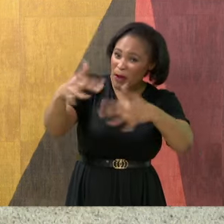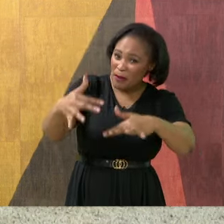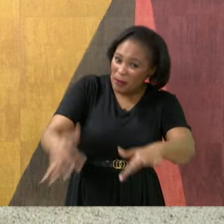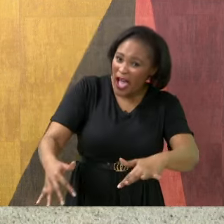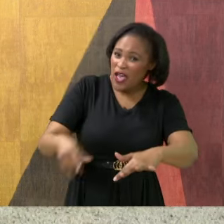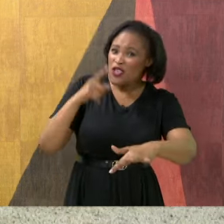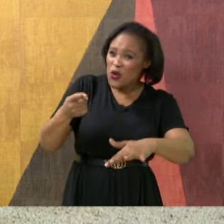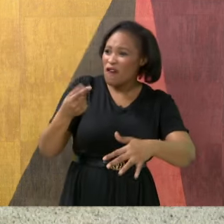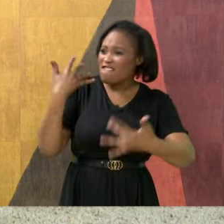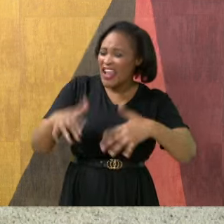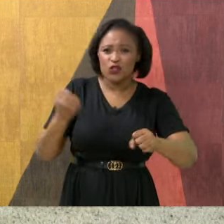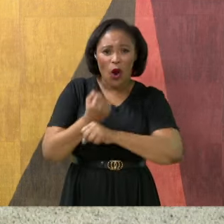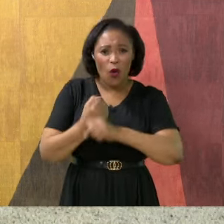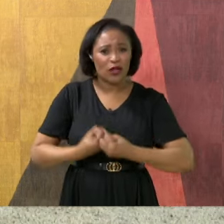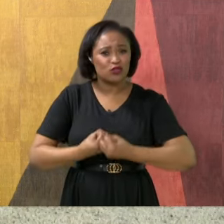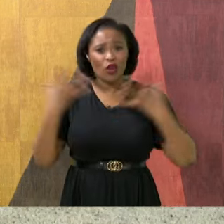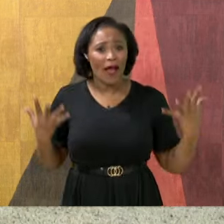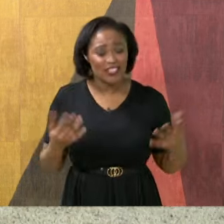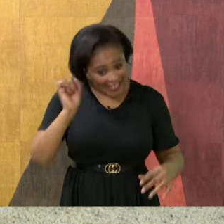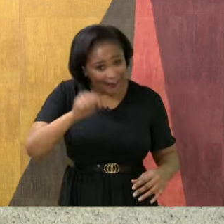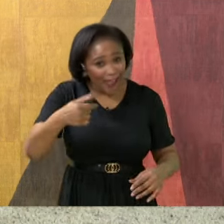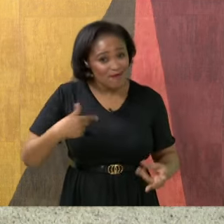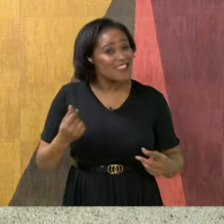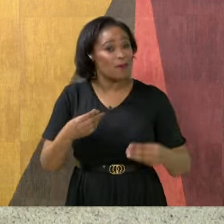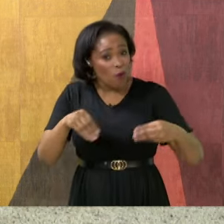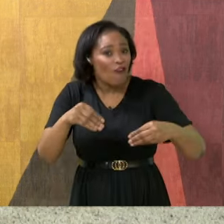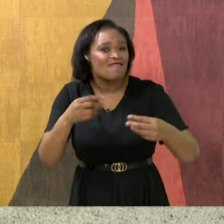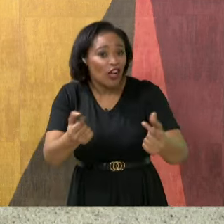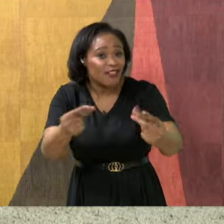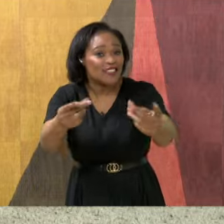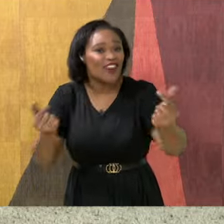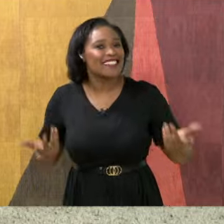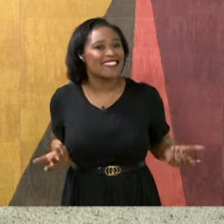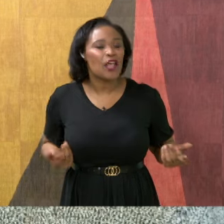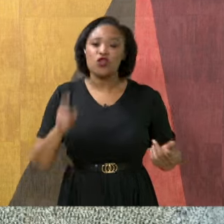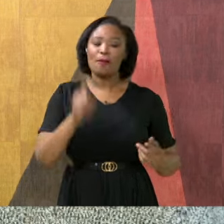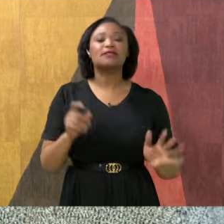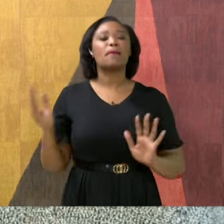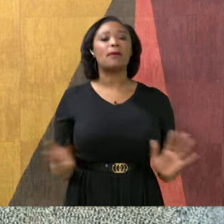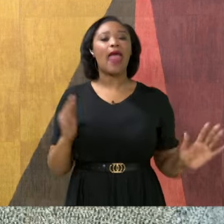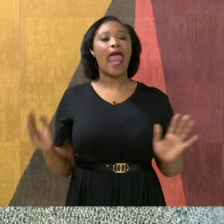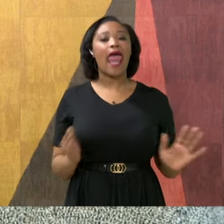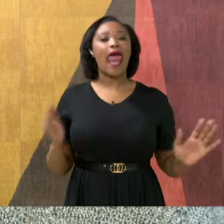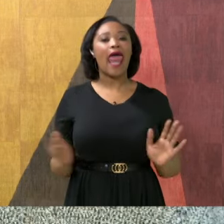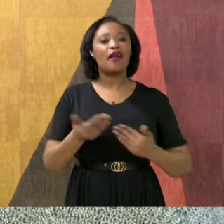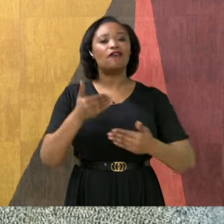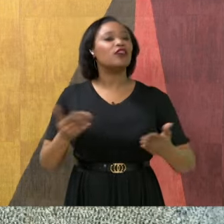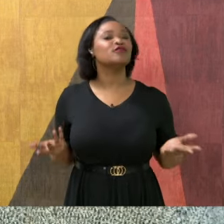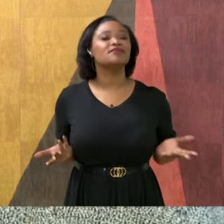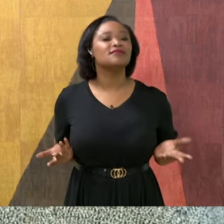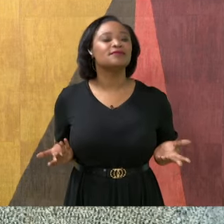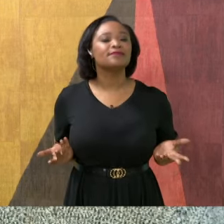you've already spoken to people. Yes. I love that. Yeah. Yes. Now you have to be prepared. Yes.